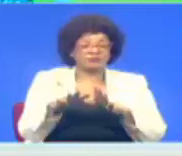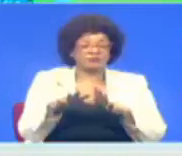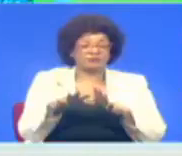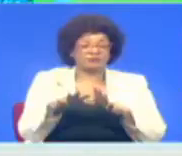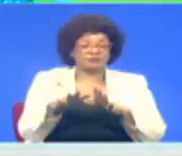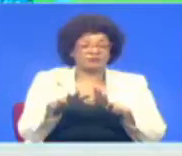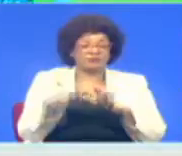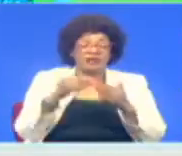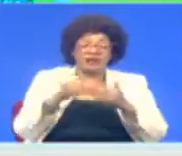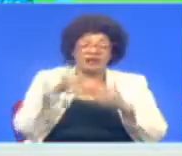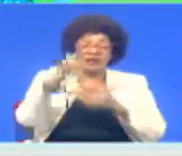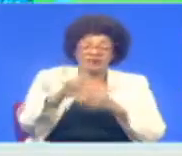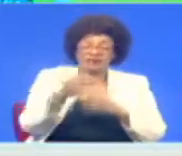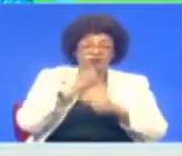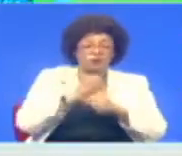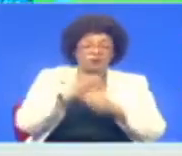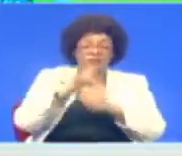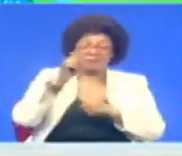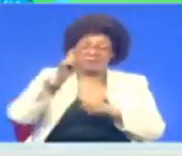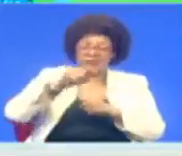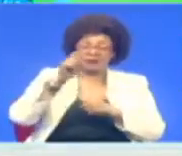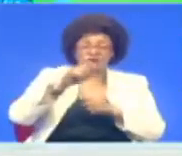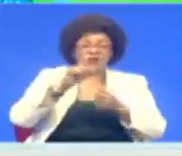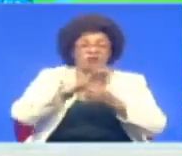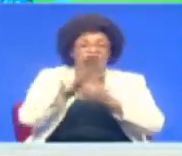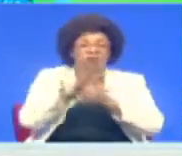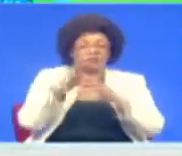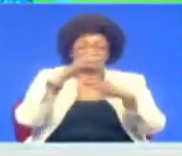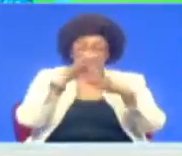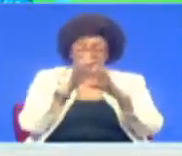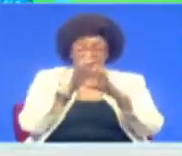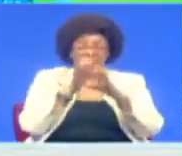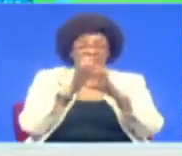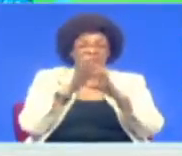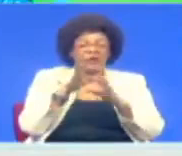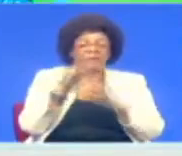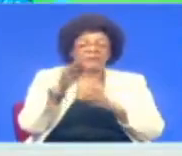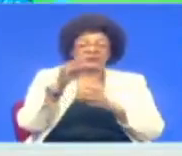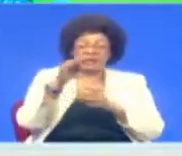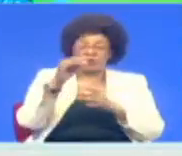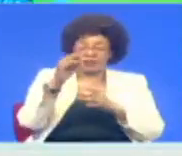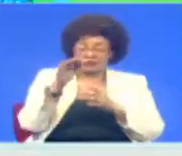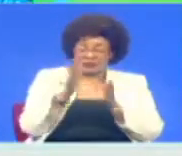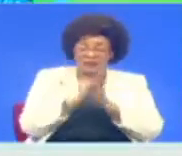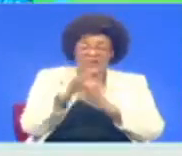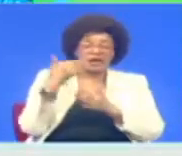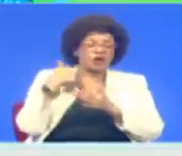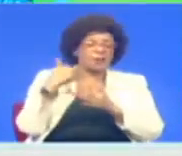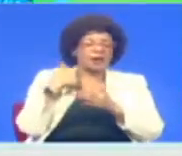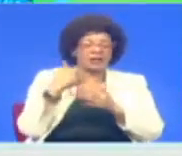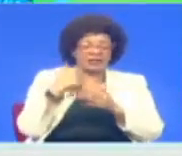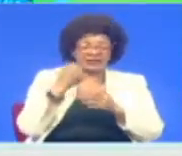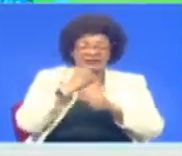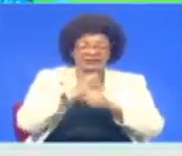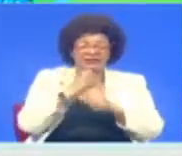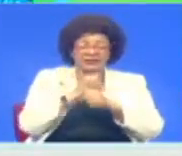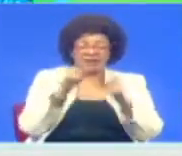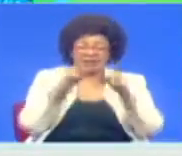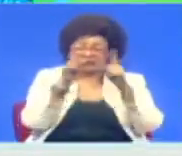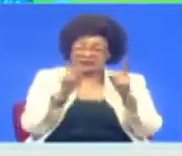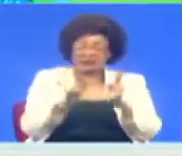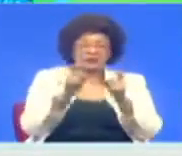today after undergoing mandatory COVID-19 testing. Top flight sides Bidco United and Kariobangi Sharks played a test match